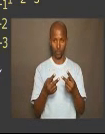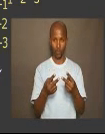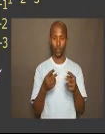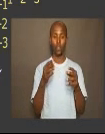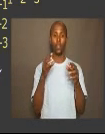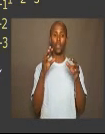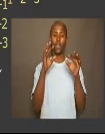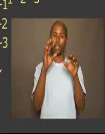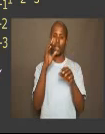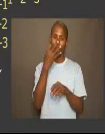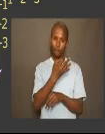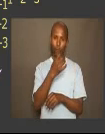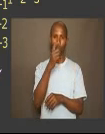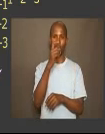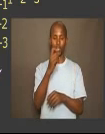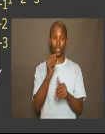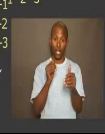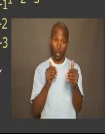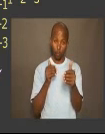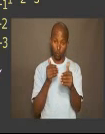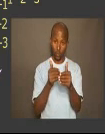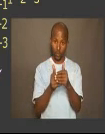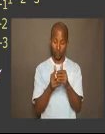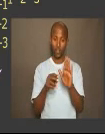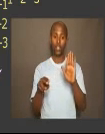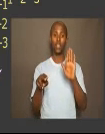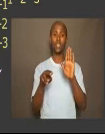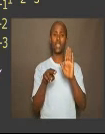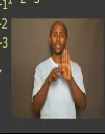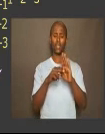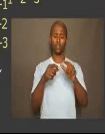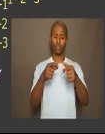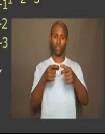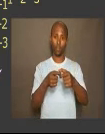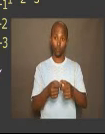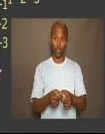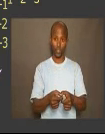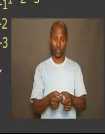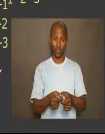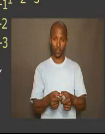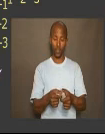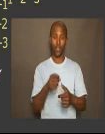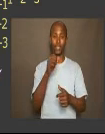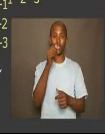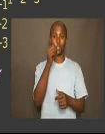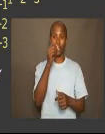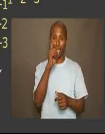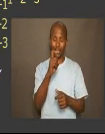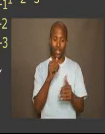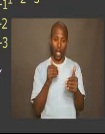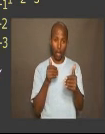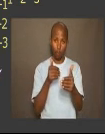F of x approaches negative infinity as x